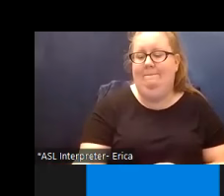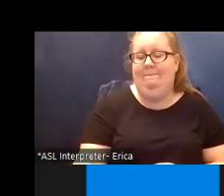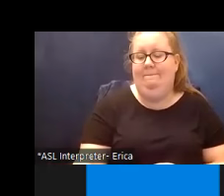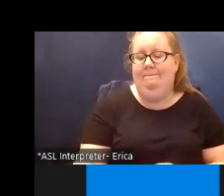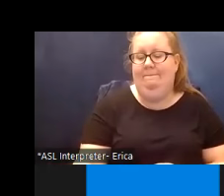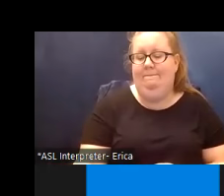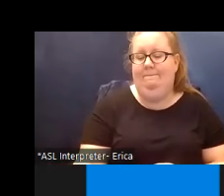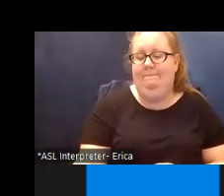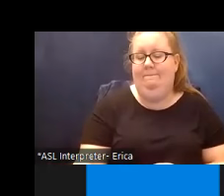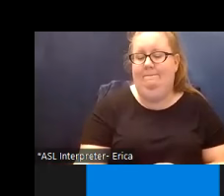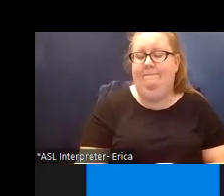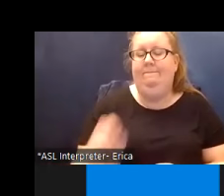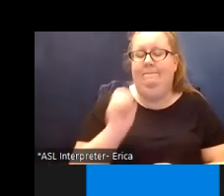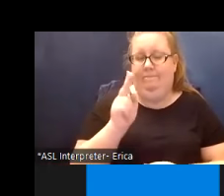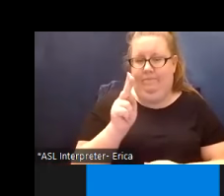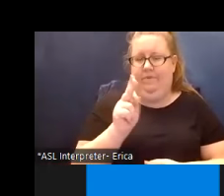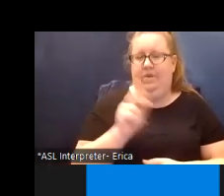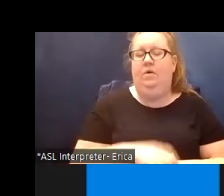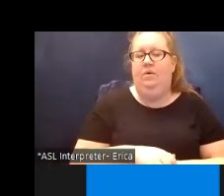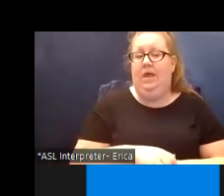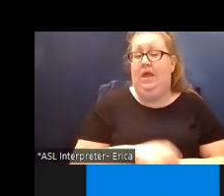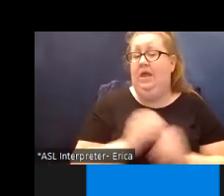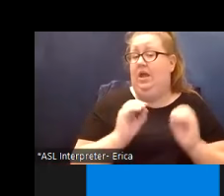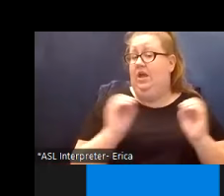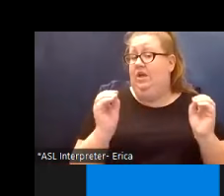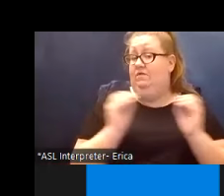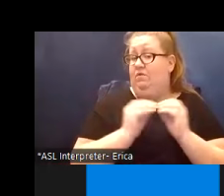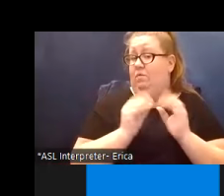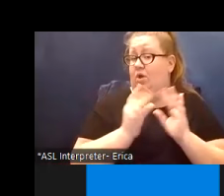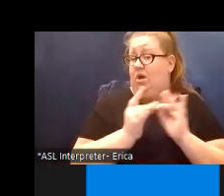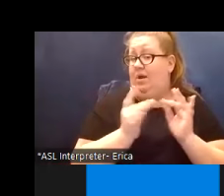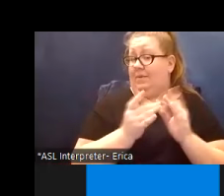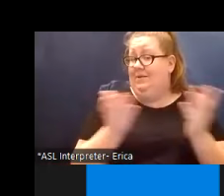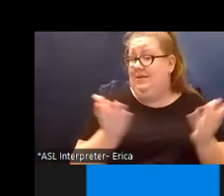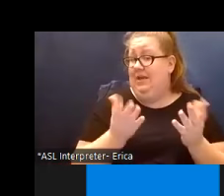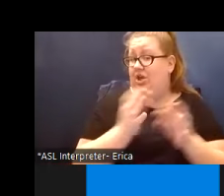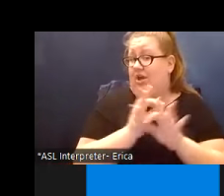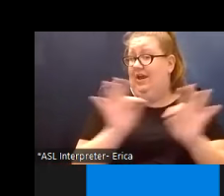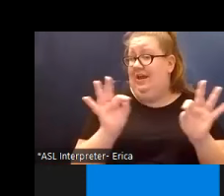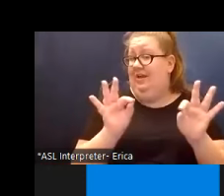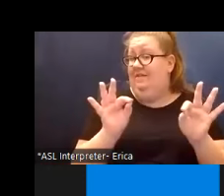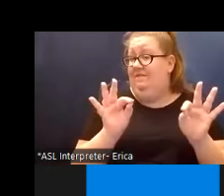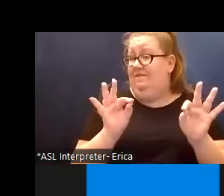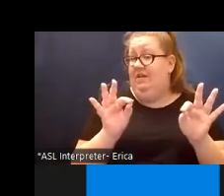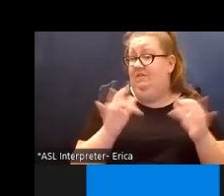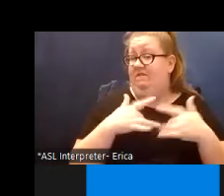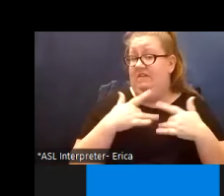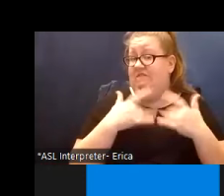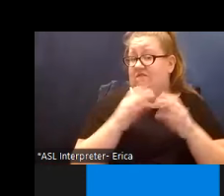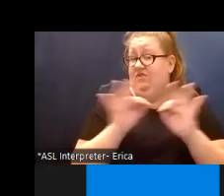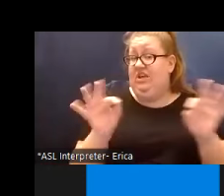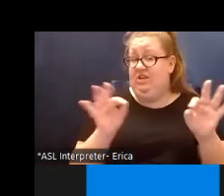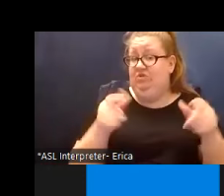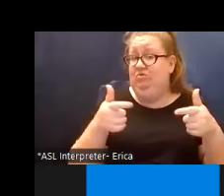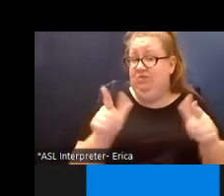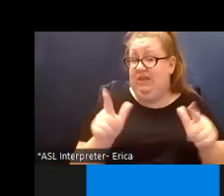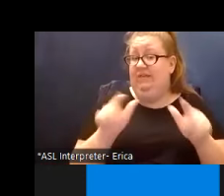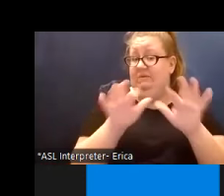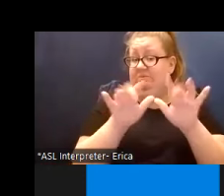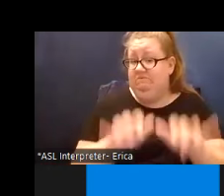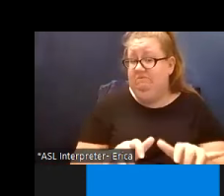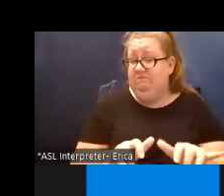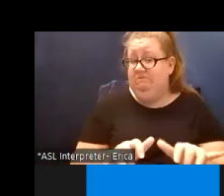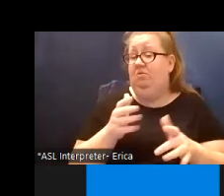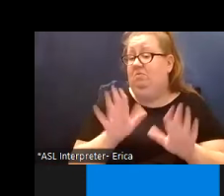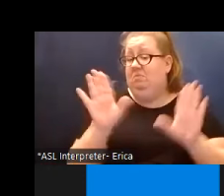Great. Unless we have any more comments here, and feel free to let them trickle in after. We will go to scenario